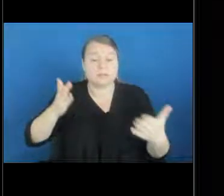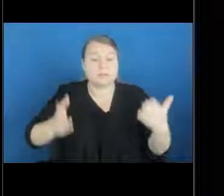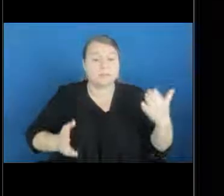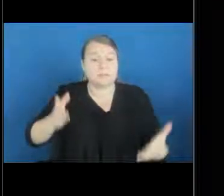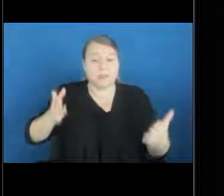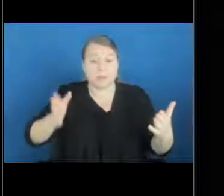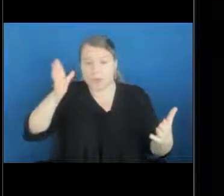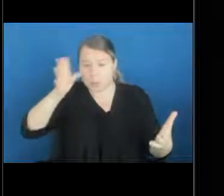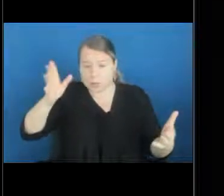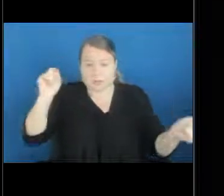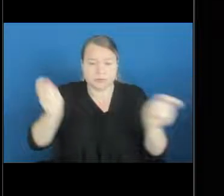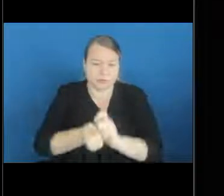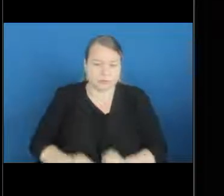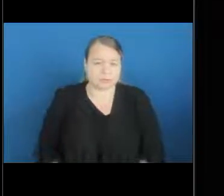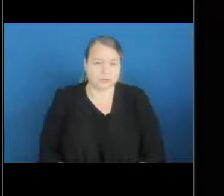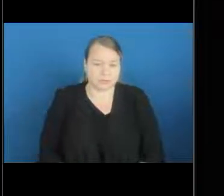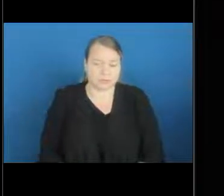change.